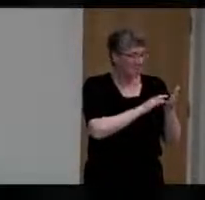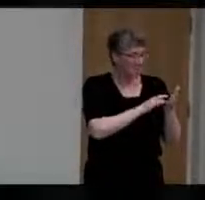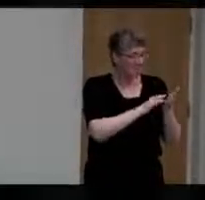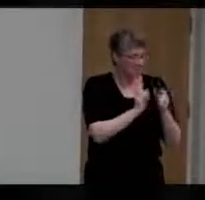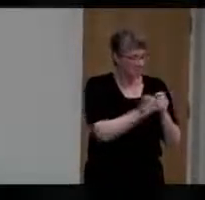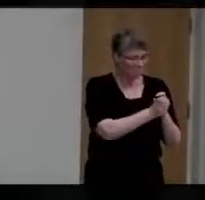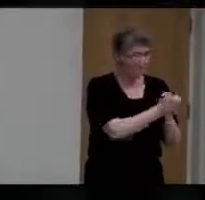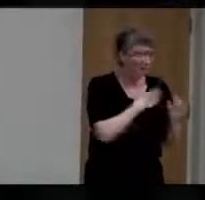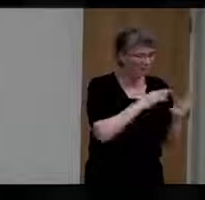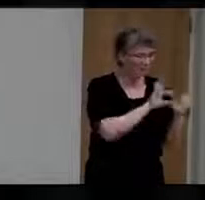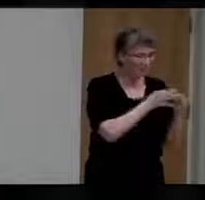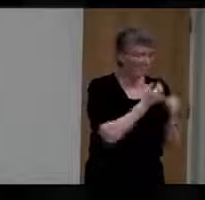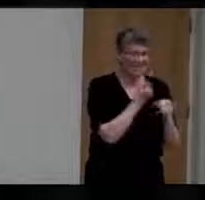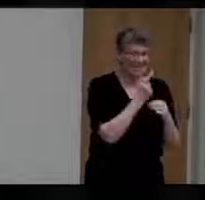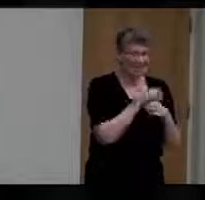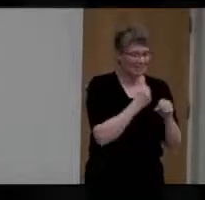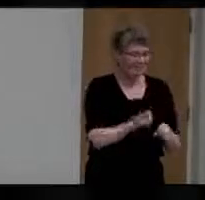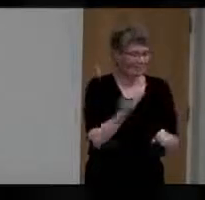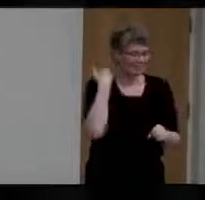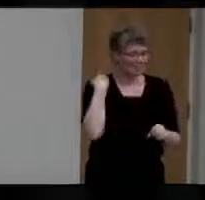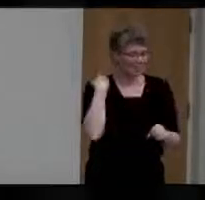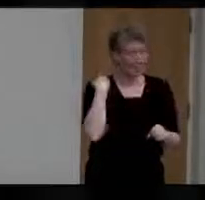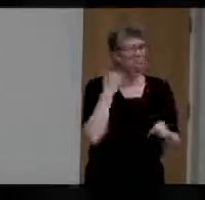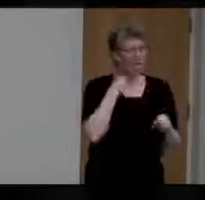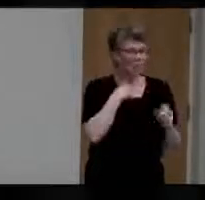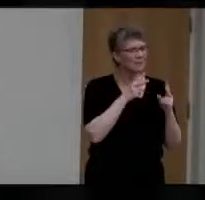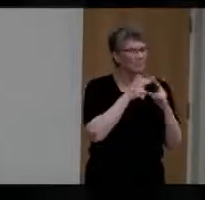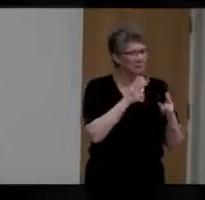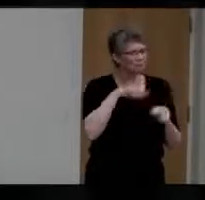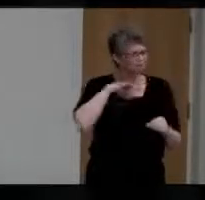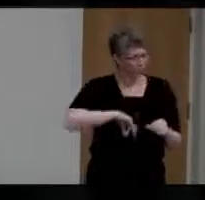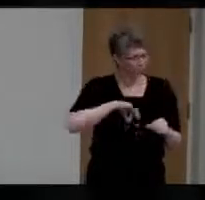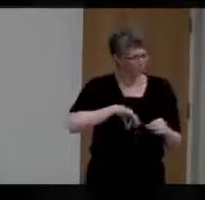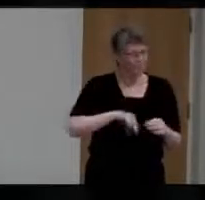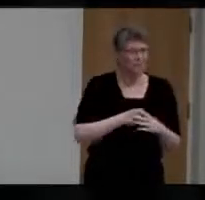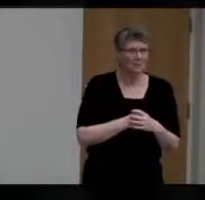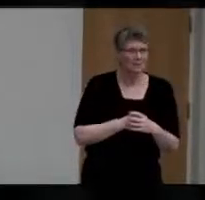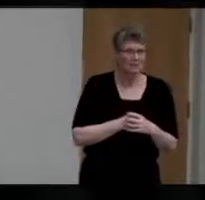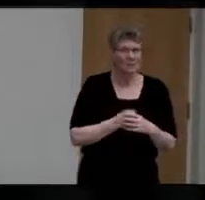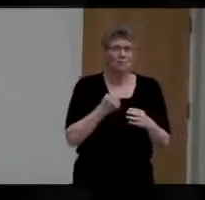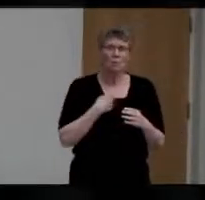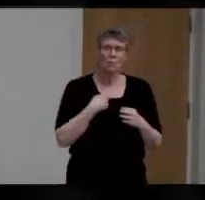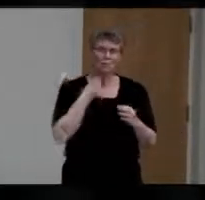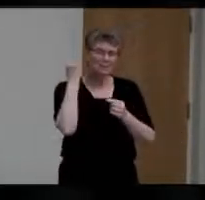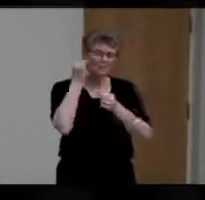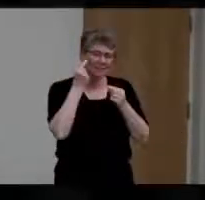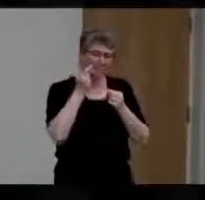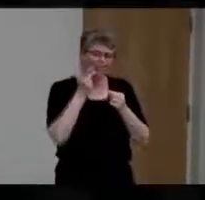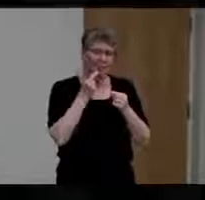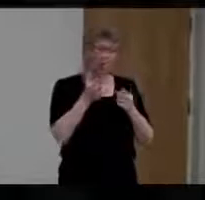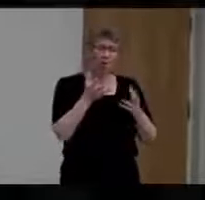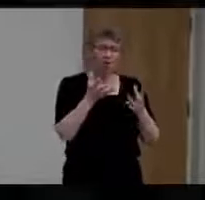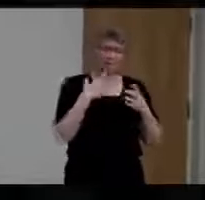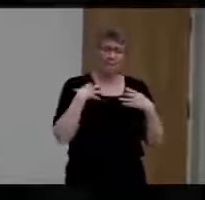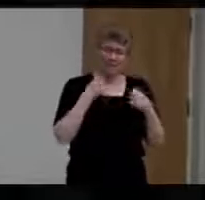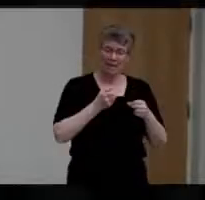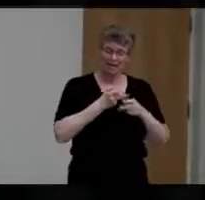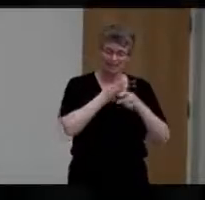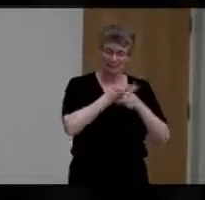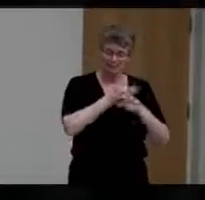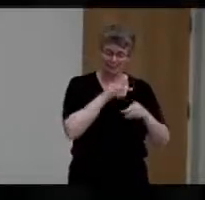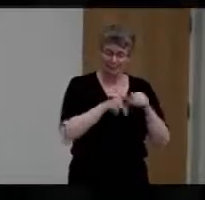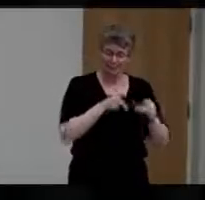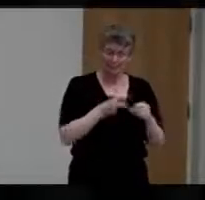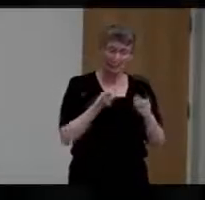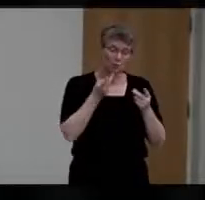convenient for me. So the question you have to ask yourself is, do you want healthcare professionals to be able to see data from you and other people across